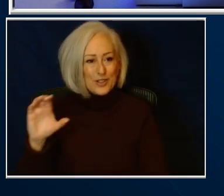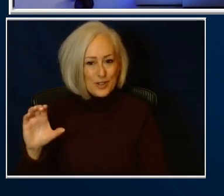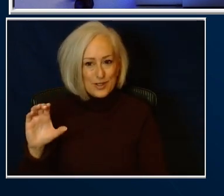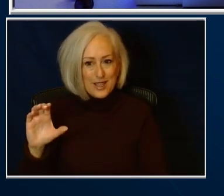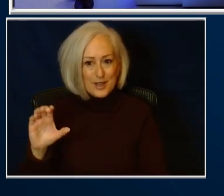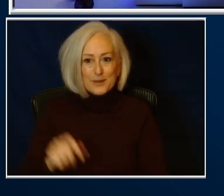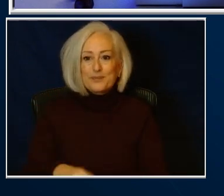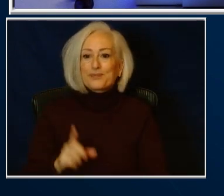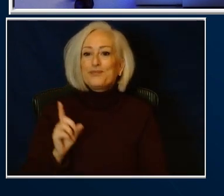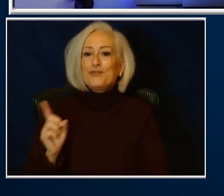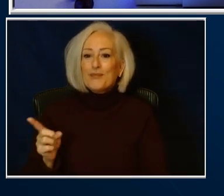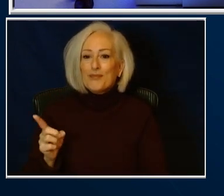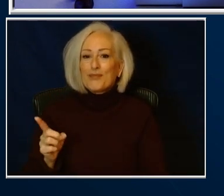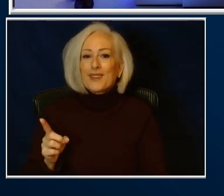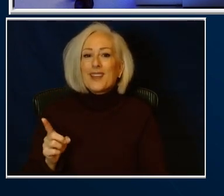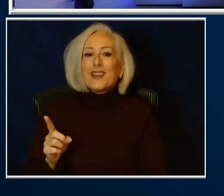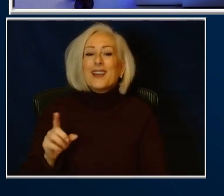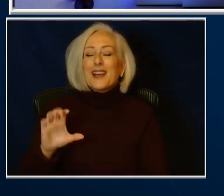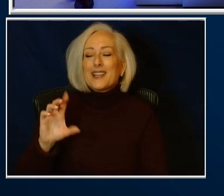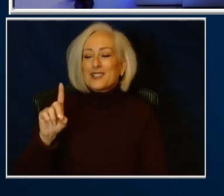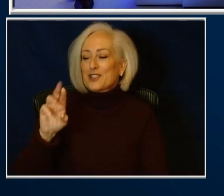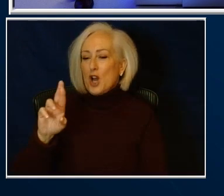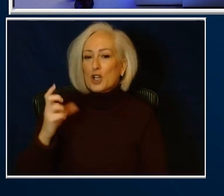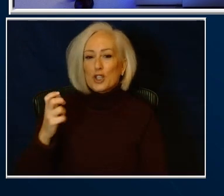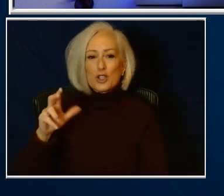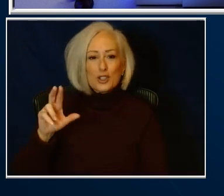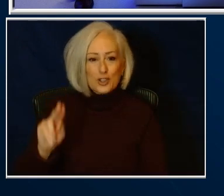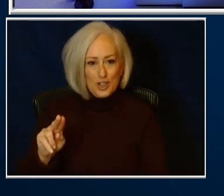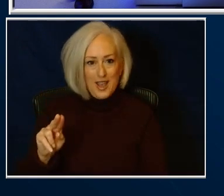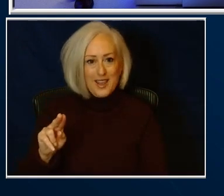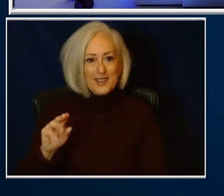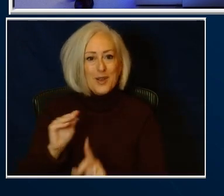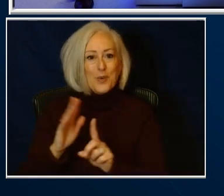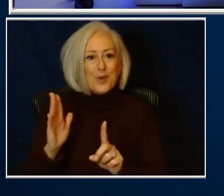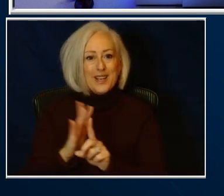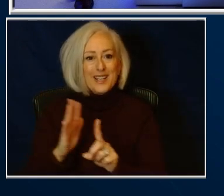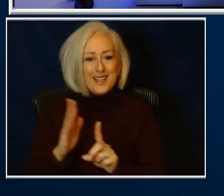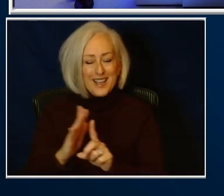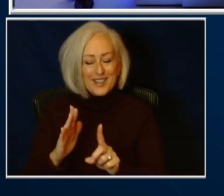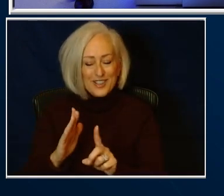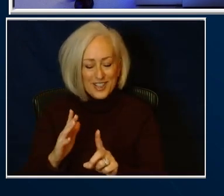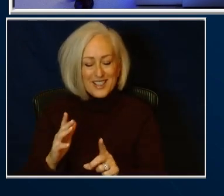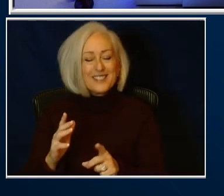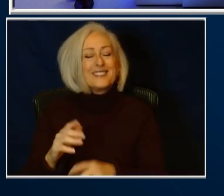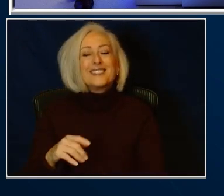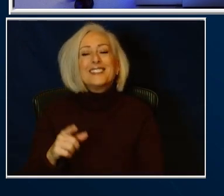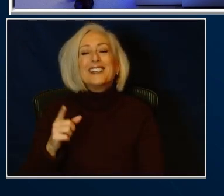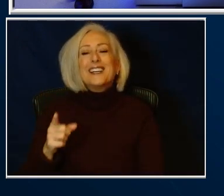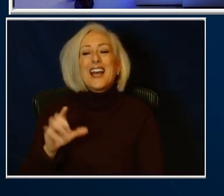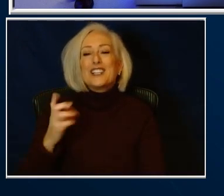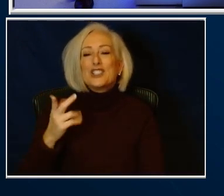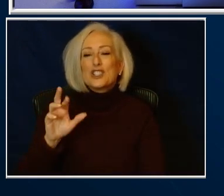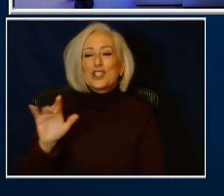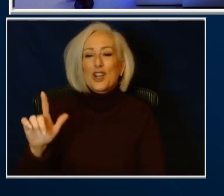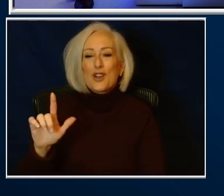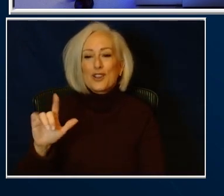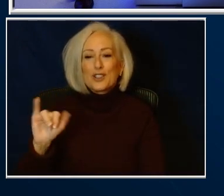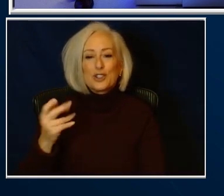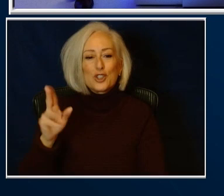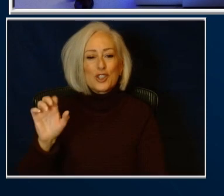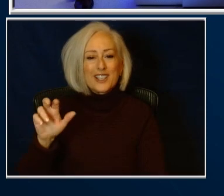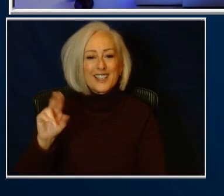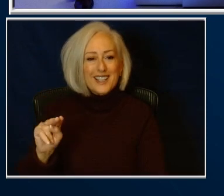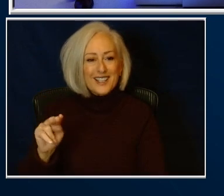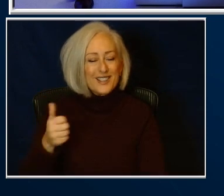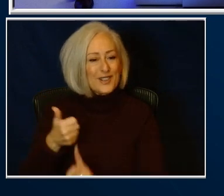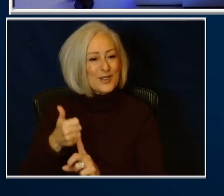Oncology. Welcome back, sir. Hello. And joining us remotely is Cheryl Jernigan, Pivot member and cancer survivor. We're going